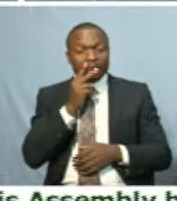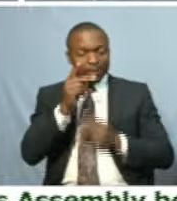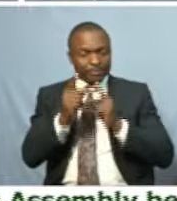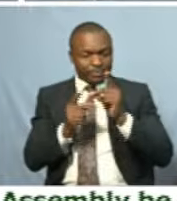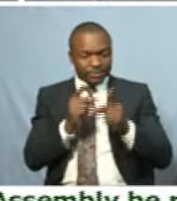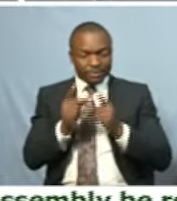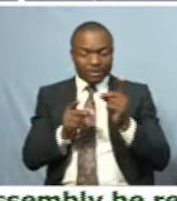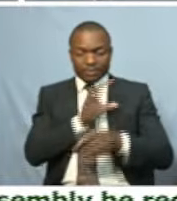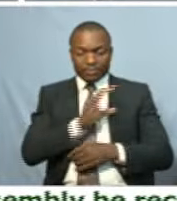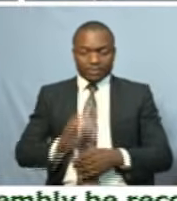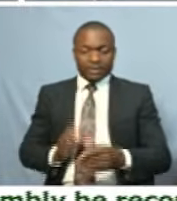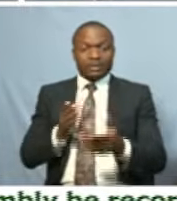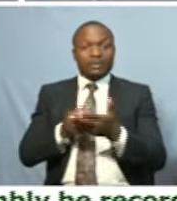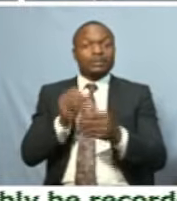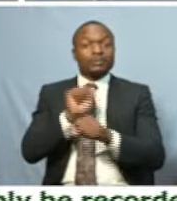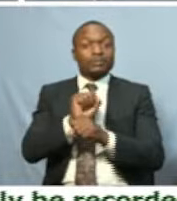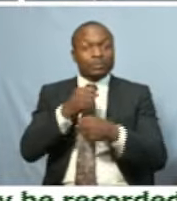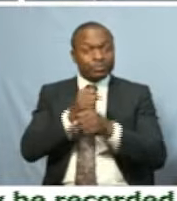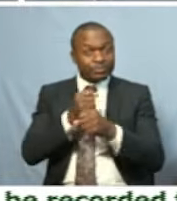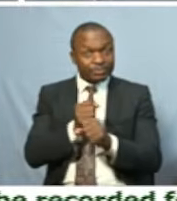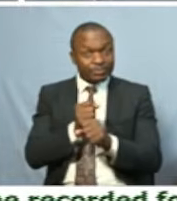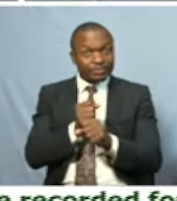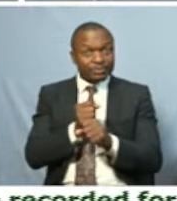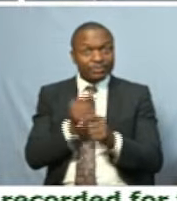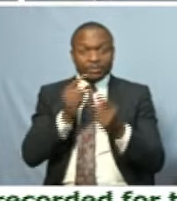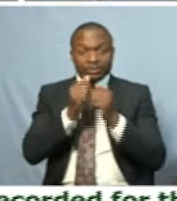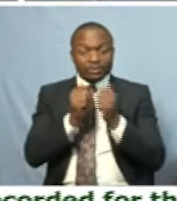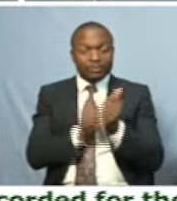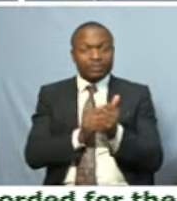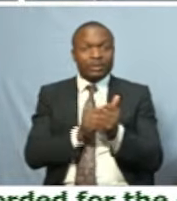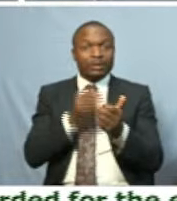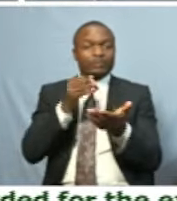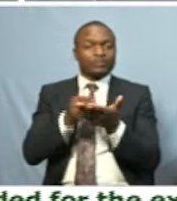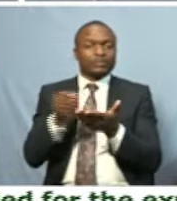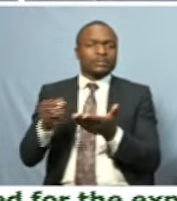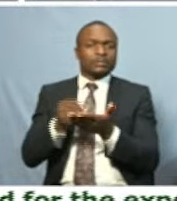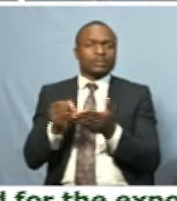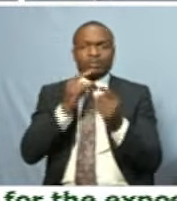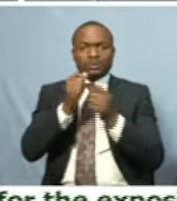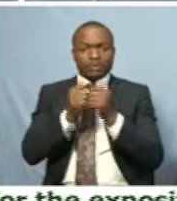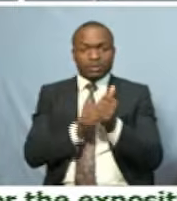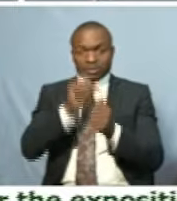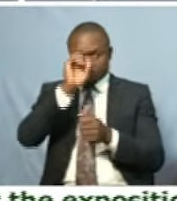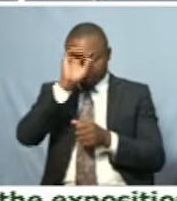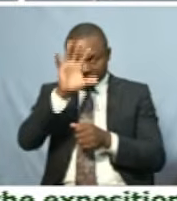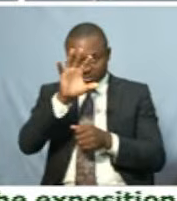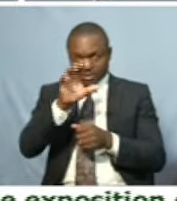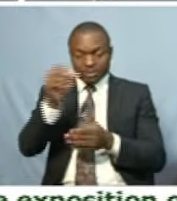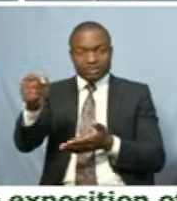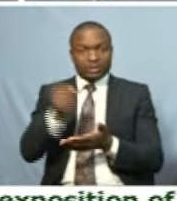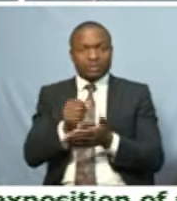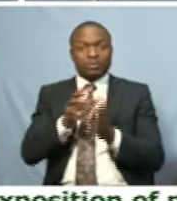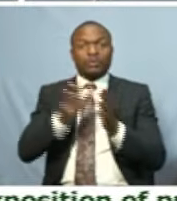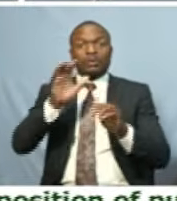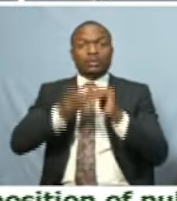are the jobs that are being created. Talk about capital fertilizer. Talk about mining, which has also employed more than